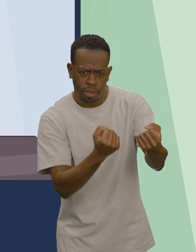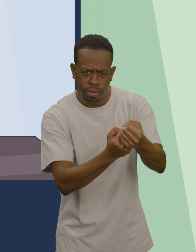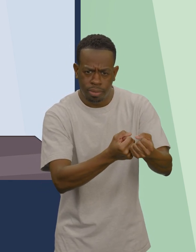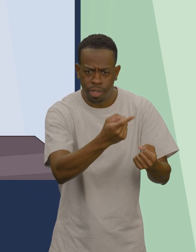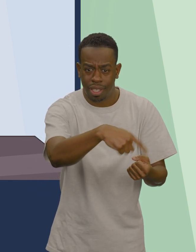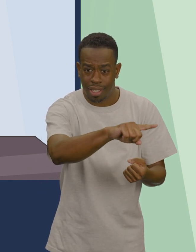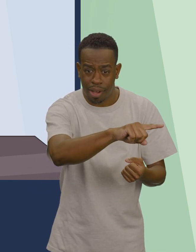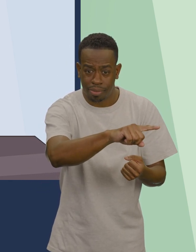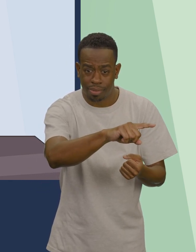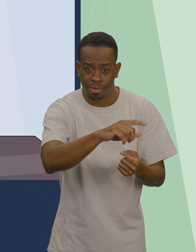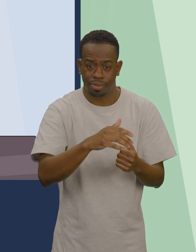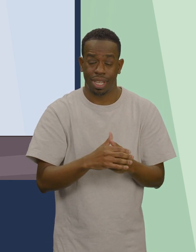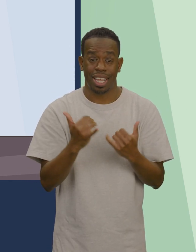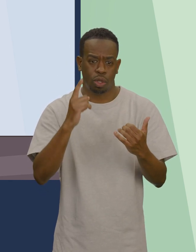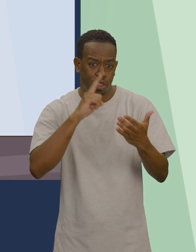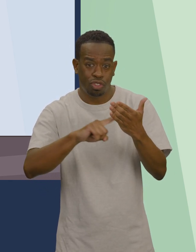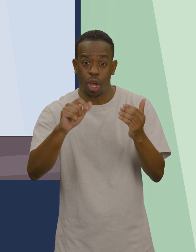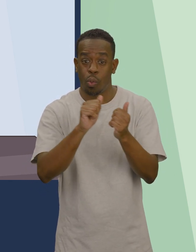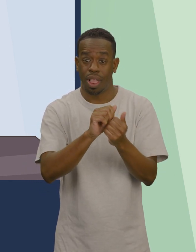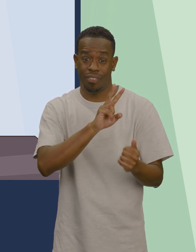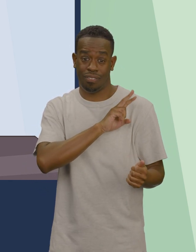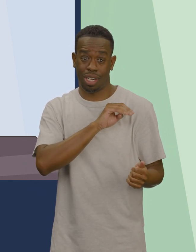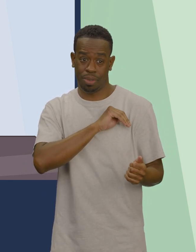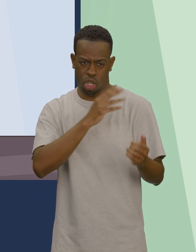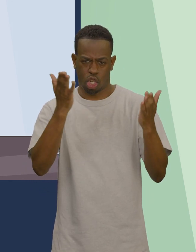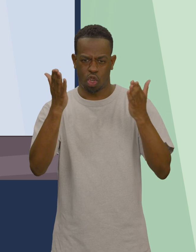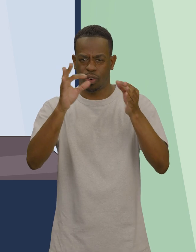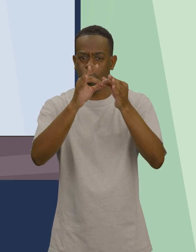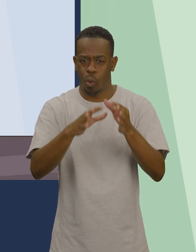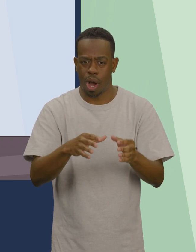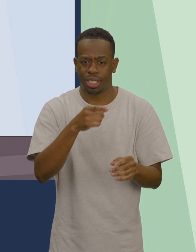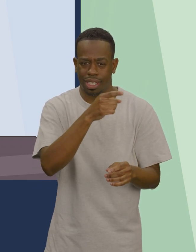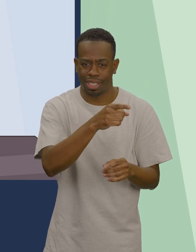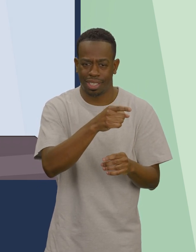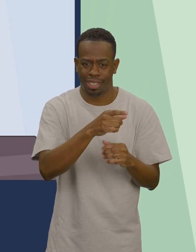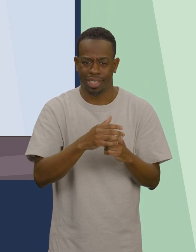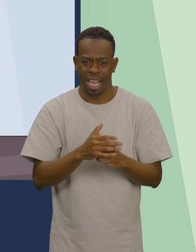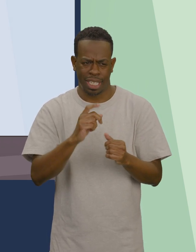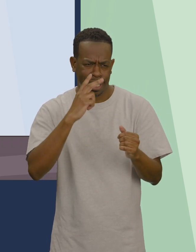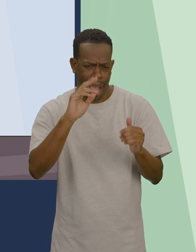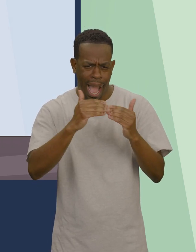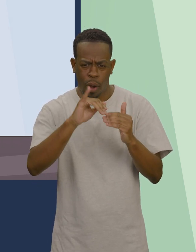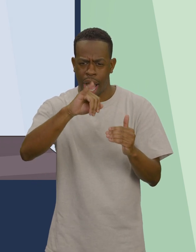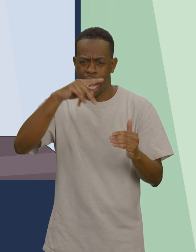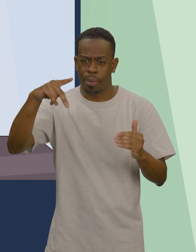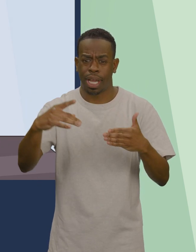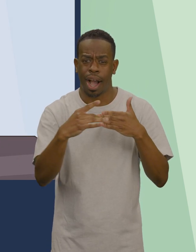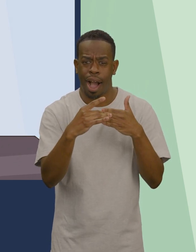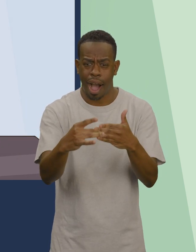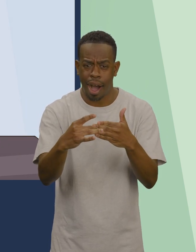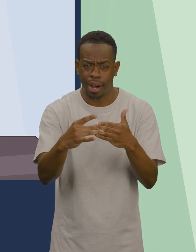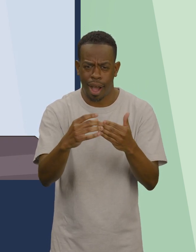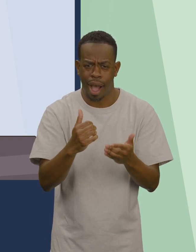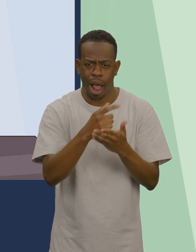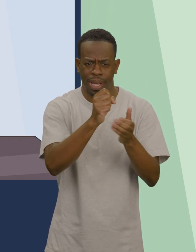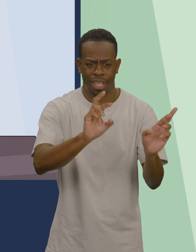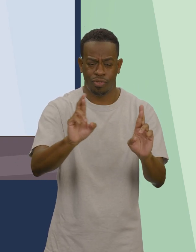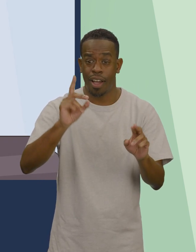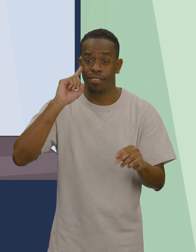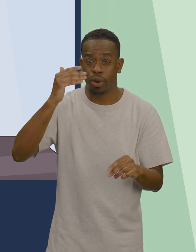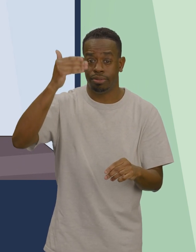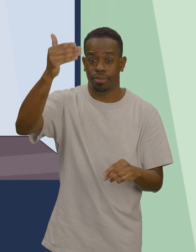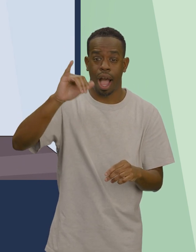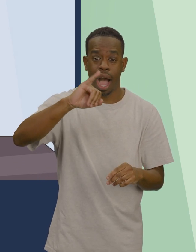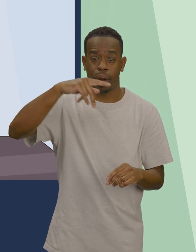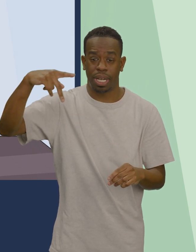and how it benefits them. Let's check in on Service Coordinator Vinny Mancuso to see how this IPP guide helps him